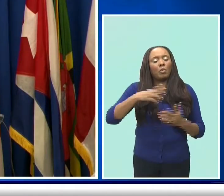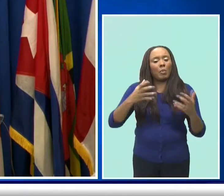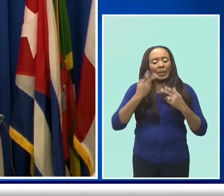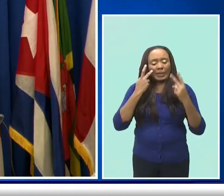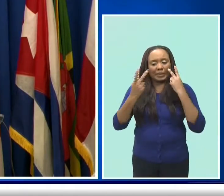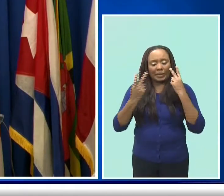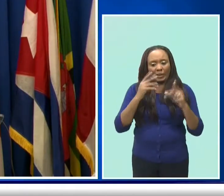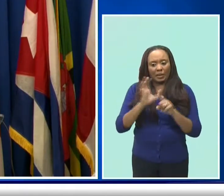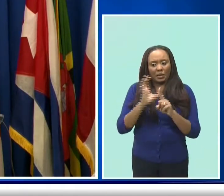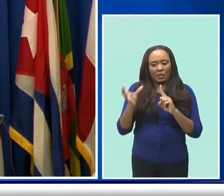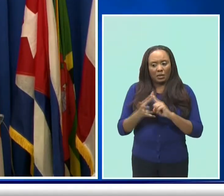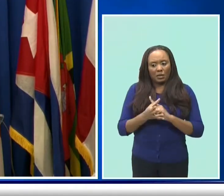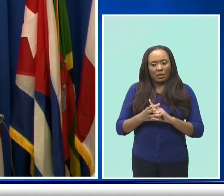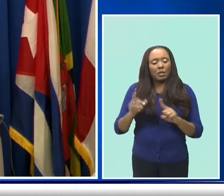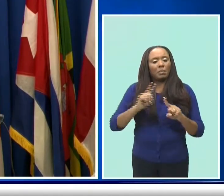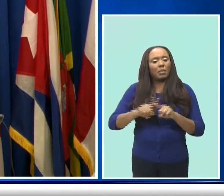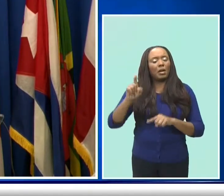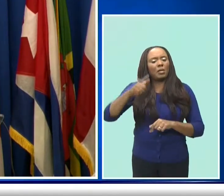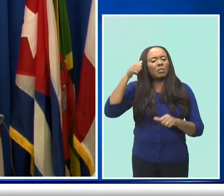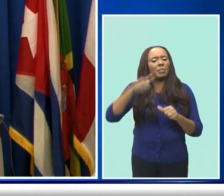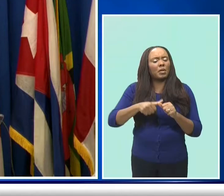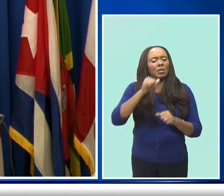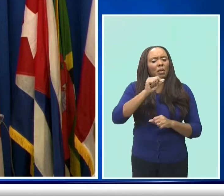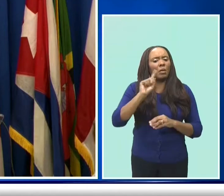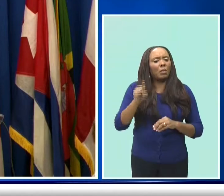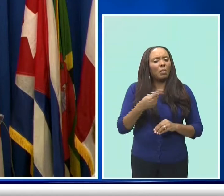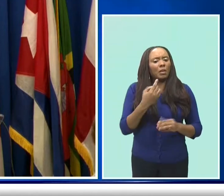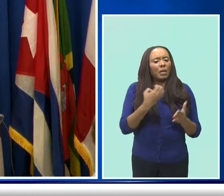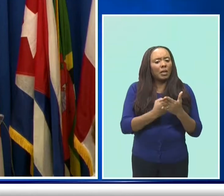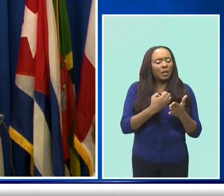demonstrate its economic contribution, but